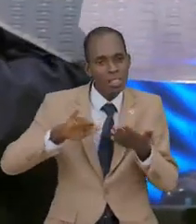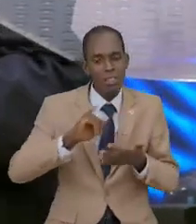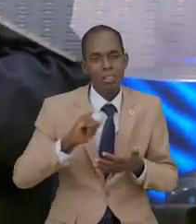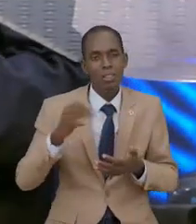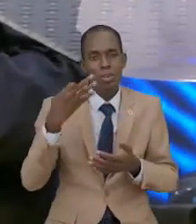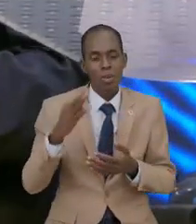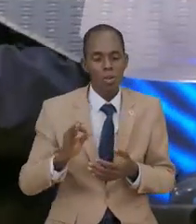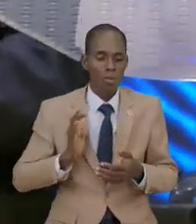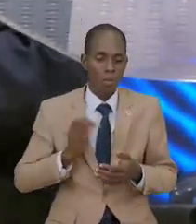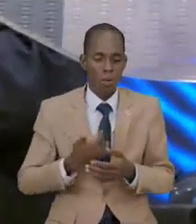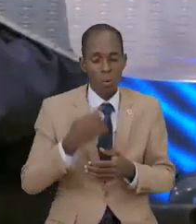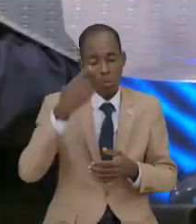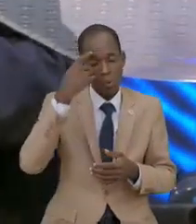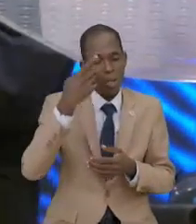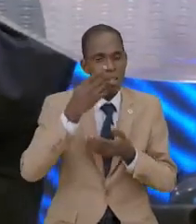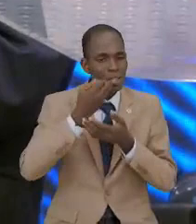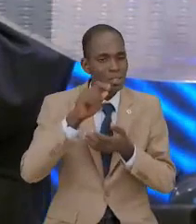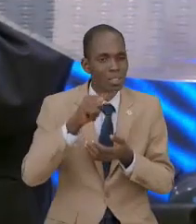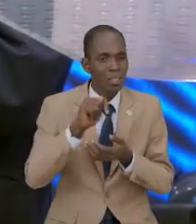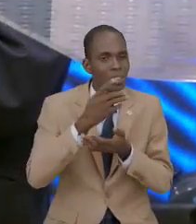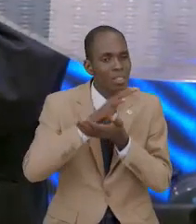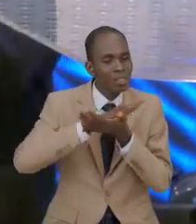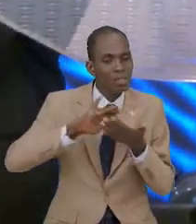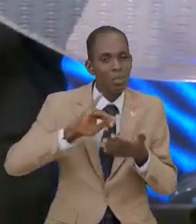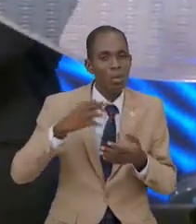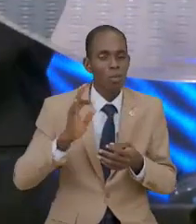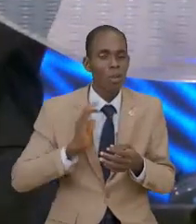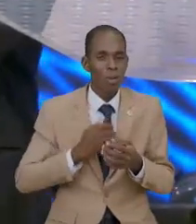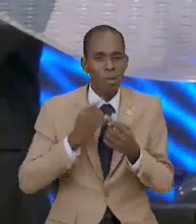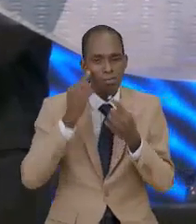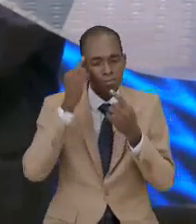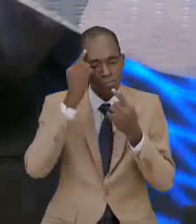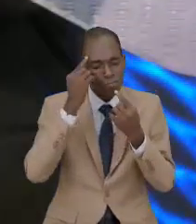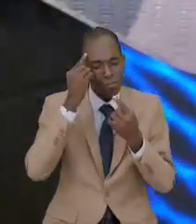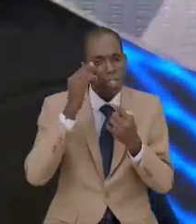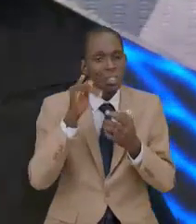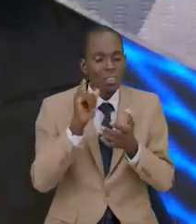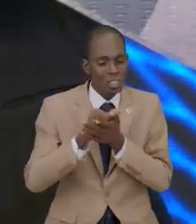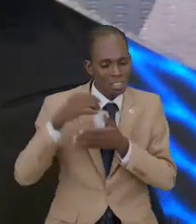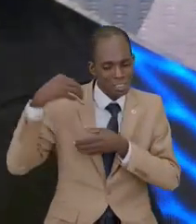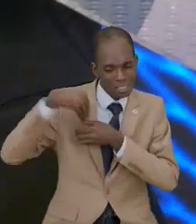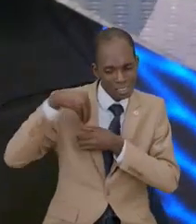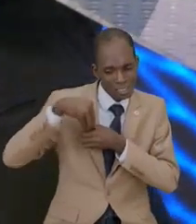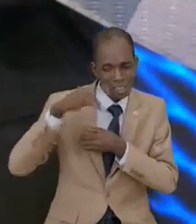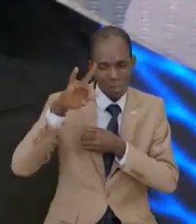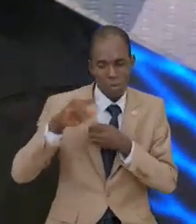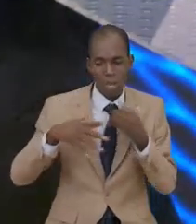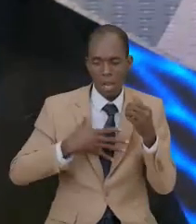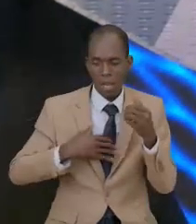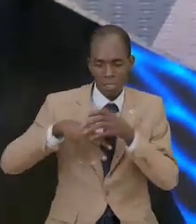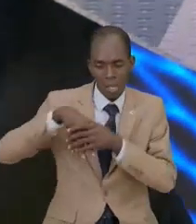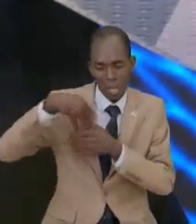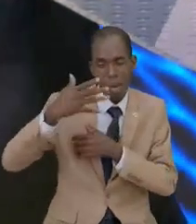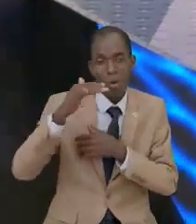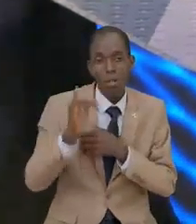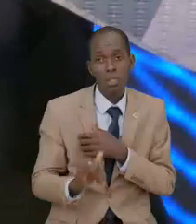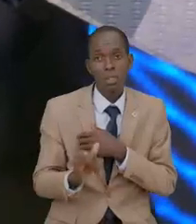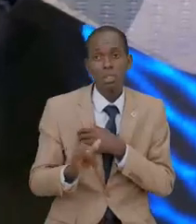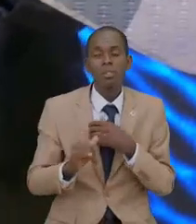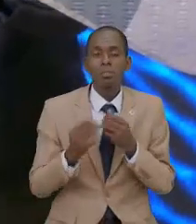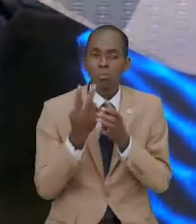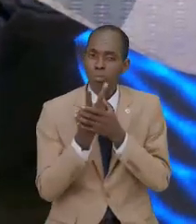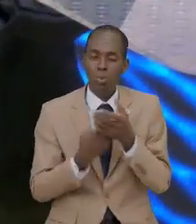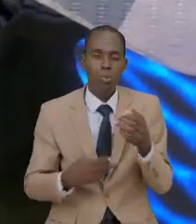our mind, the cleansing of our thoughts, that inwardly and outwardly, outwardly